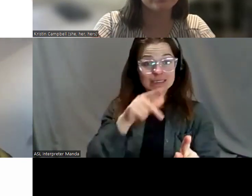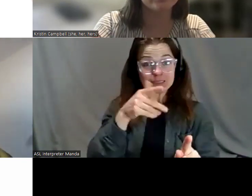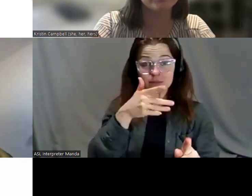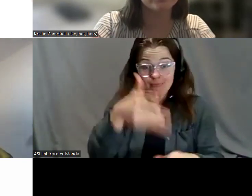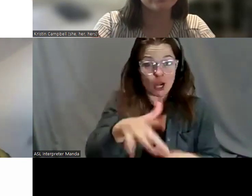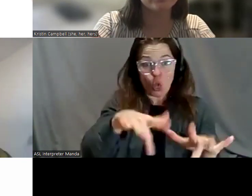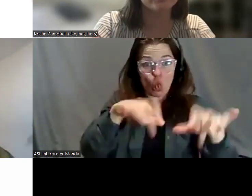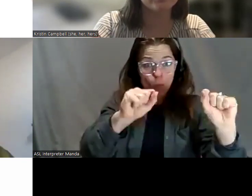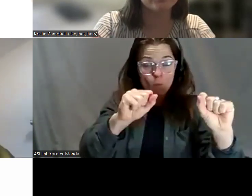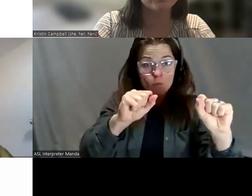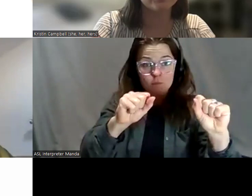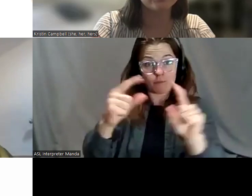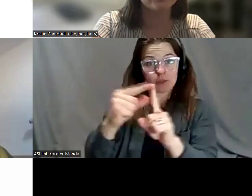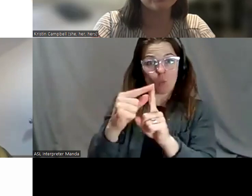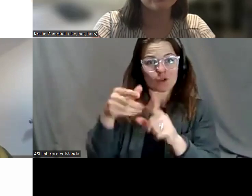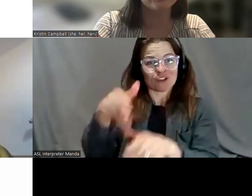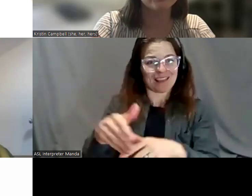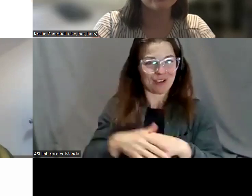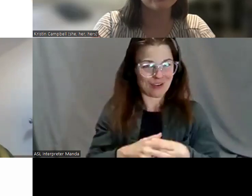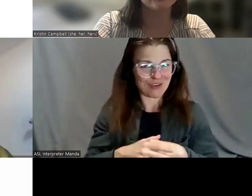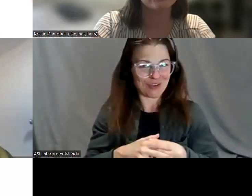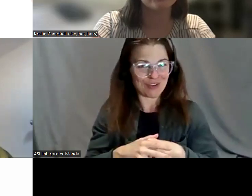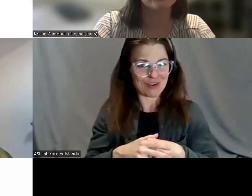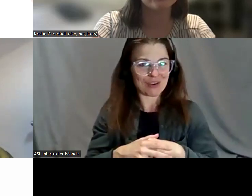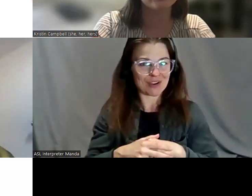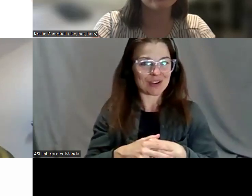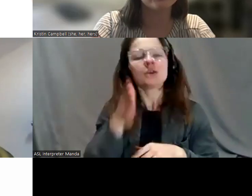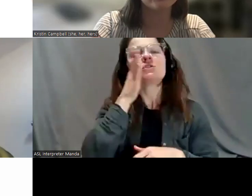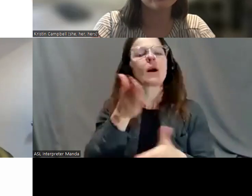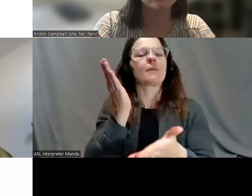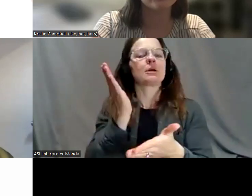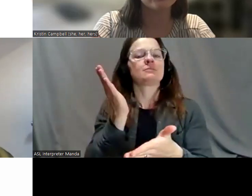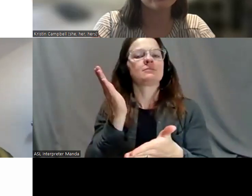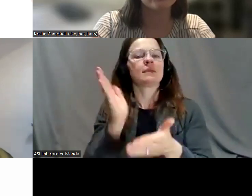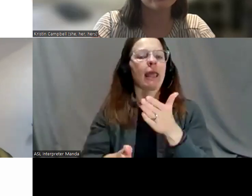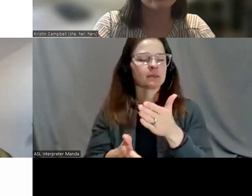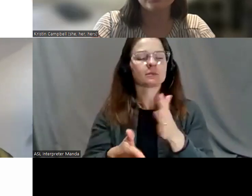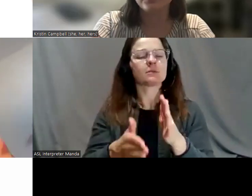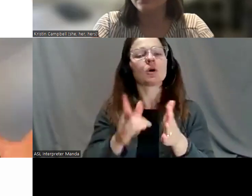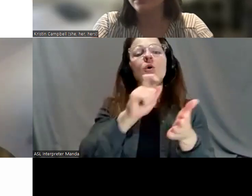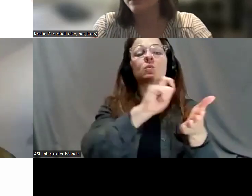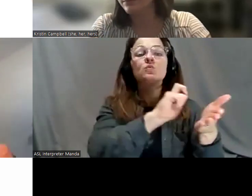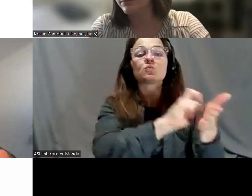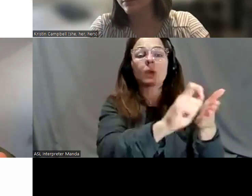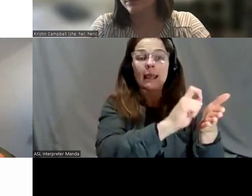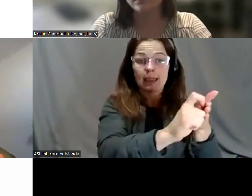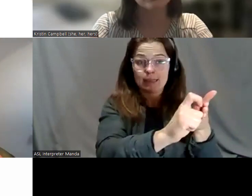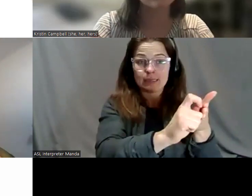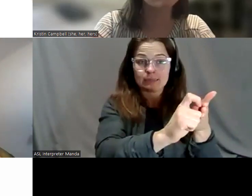there. And I end with this. Writing existed, writing as a form of